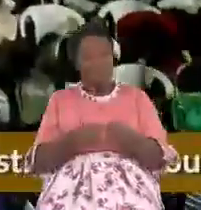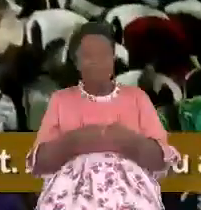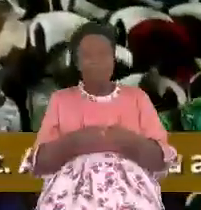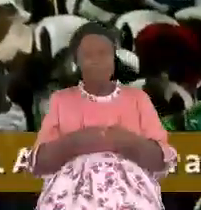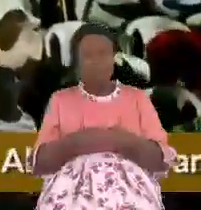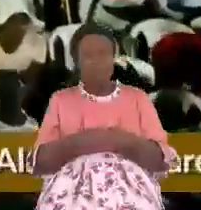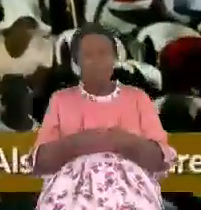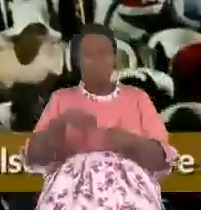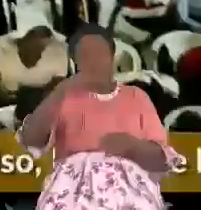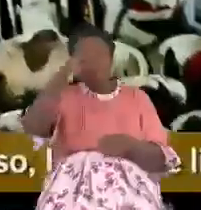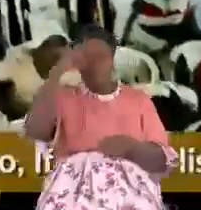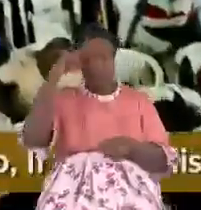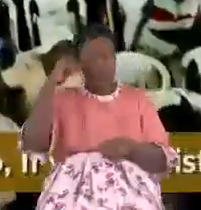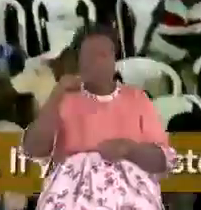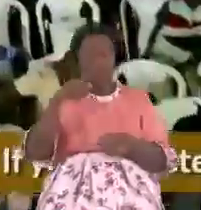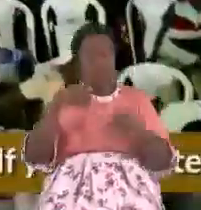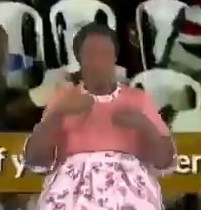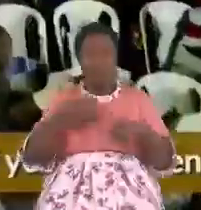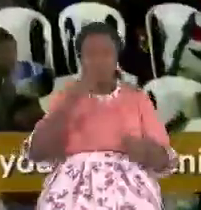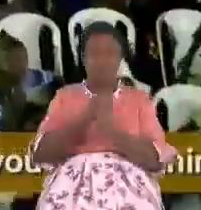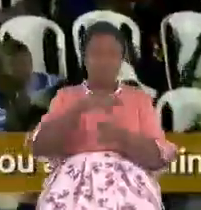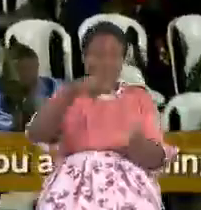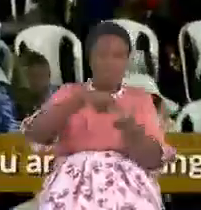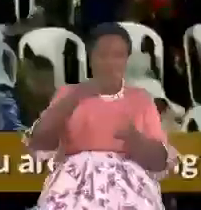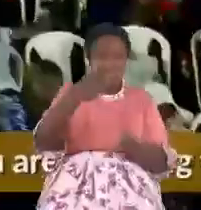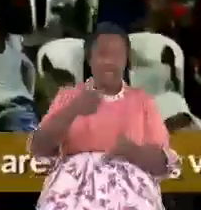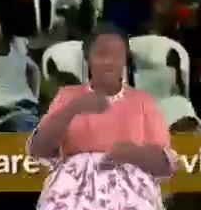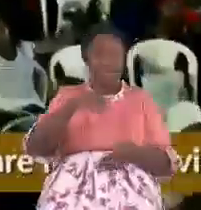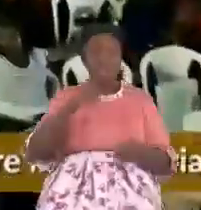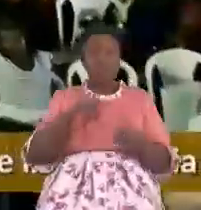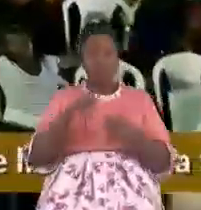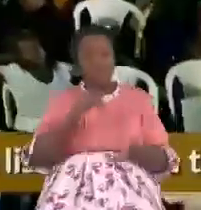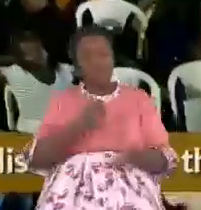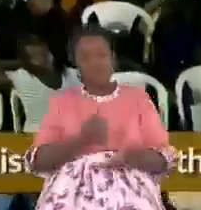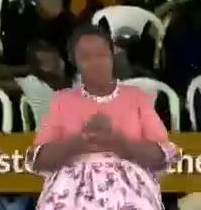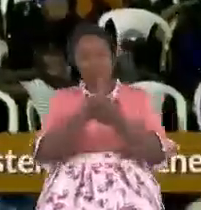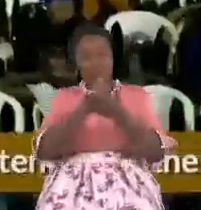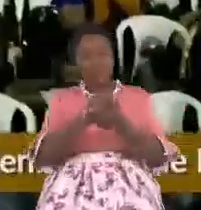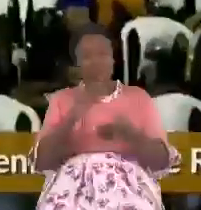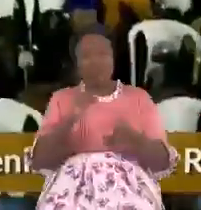bring them out so that we can hear their testimony